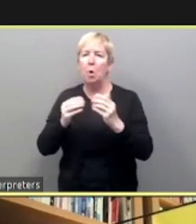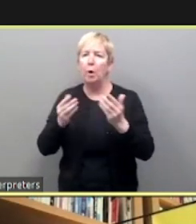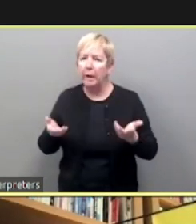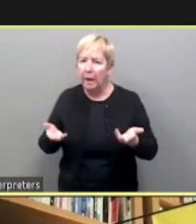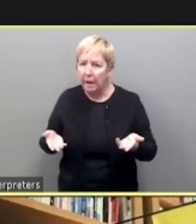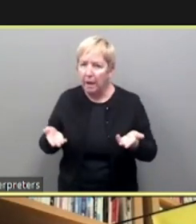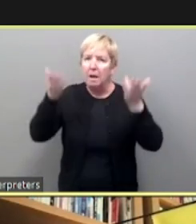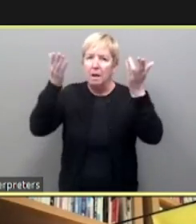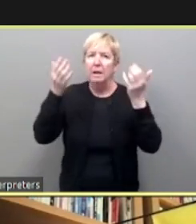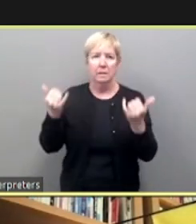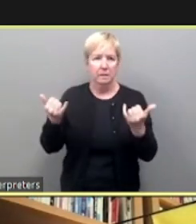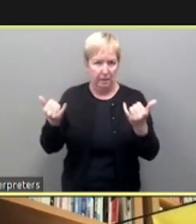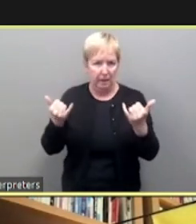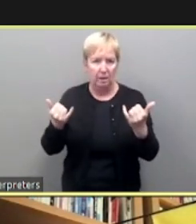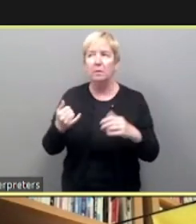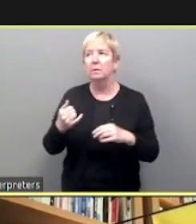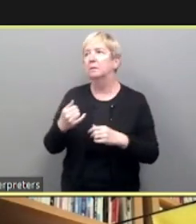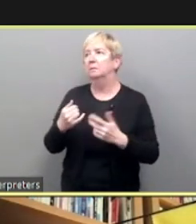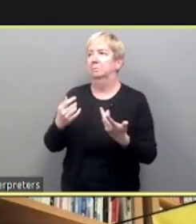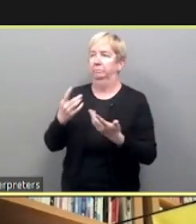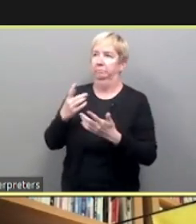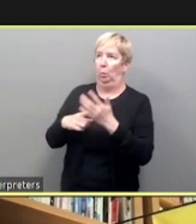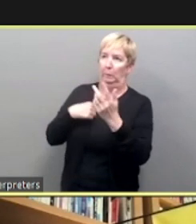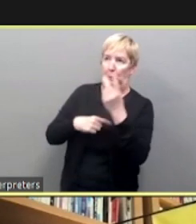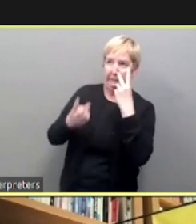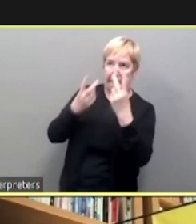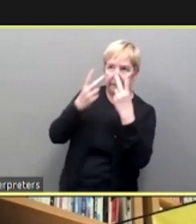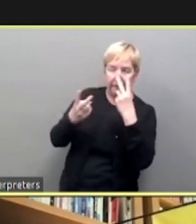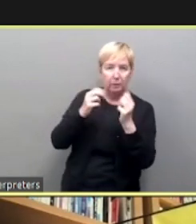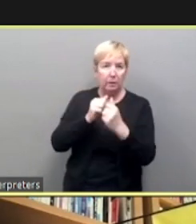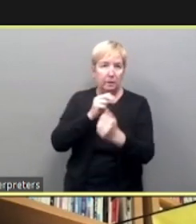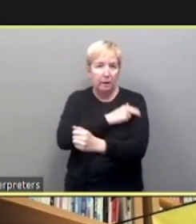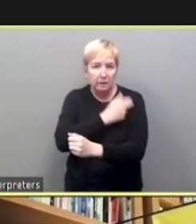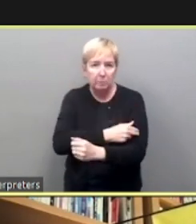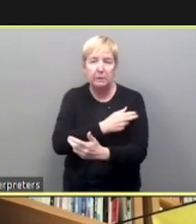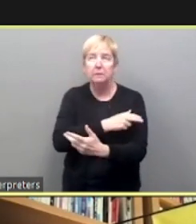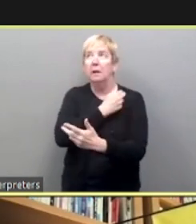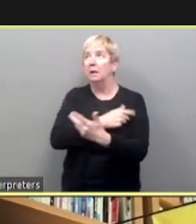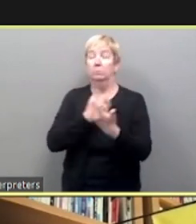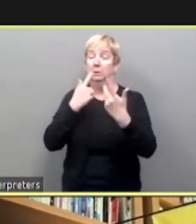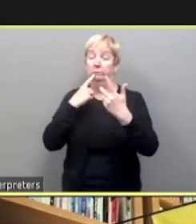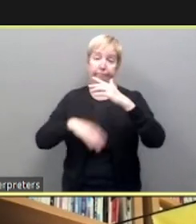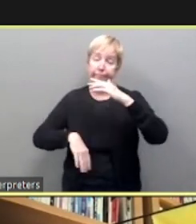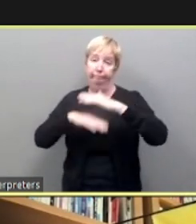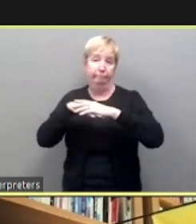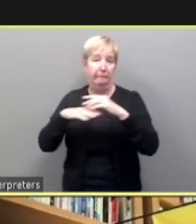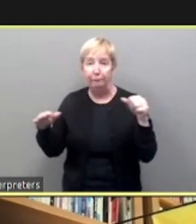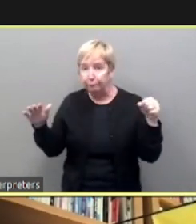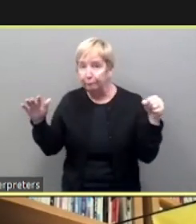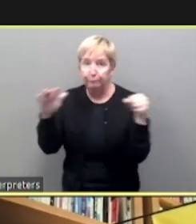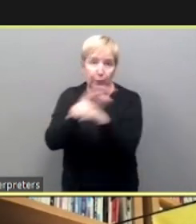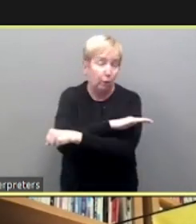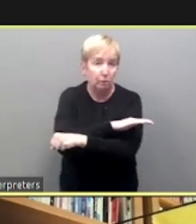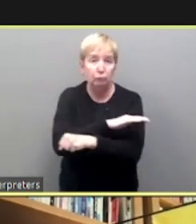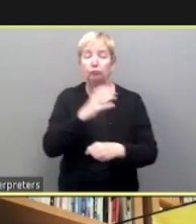of what we're seeing in the hospitals. Hospitals completely full if,